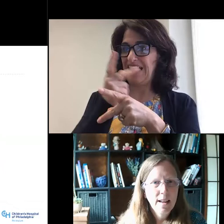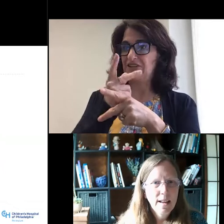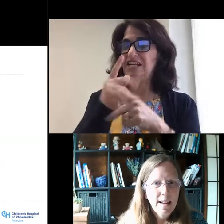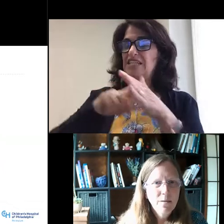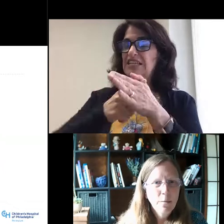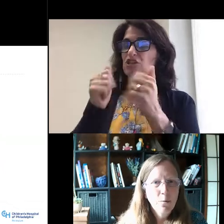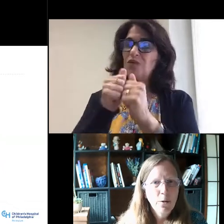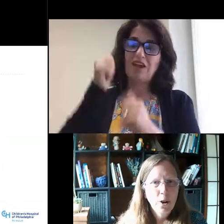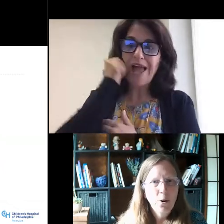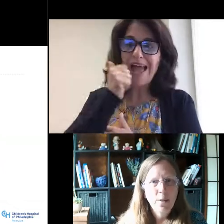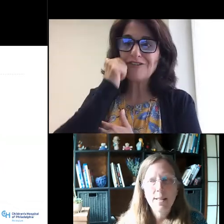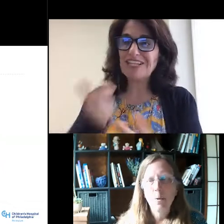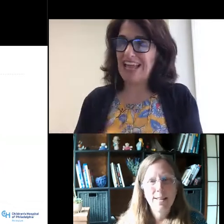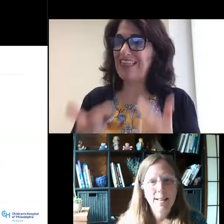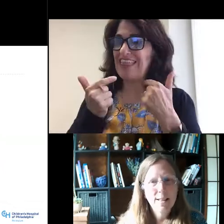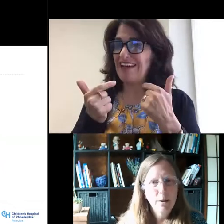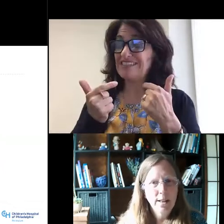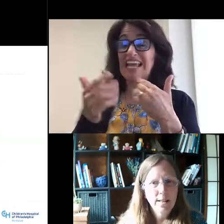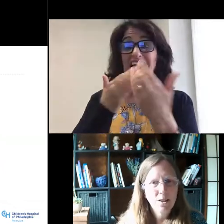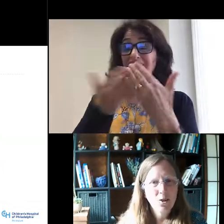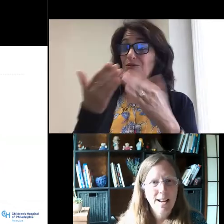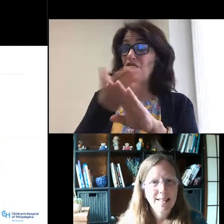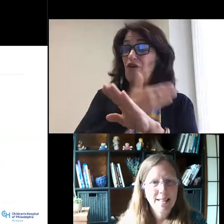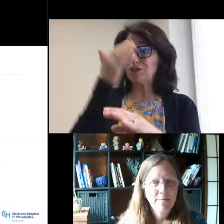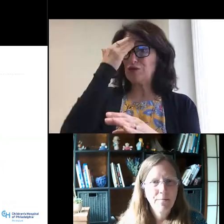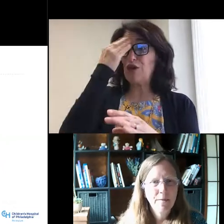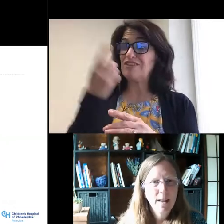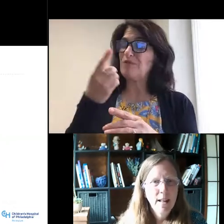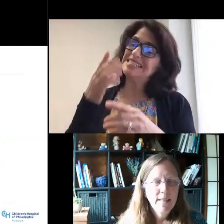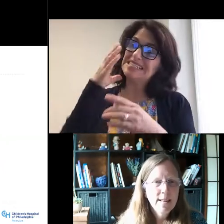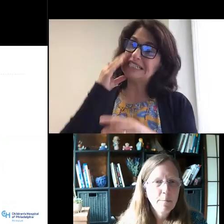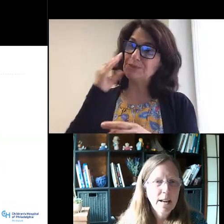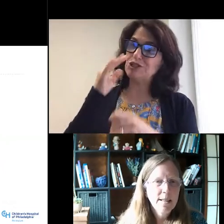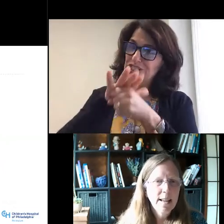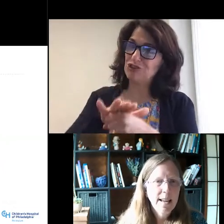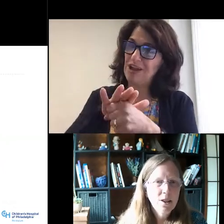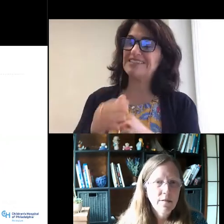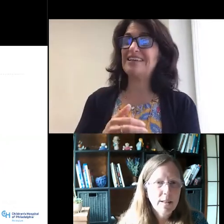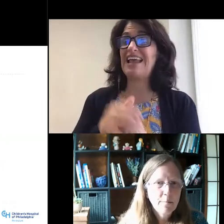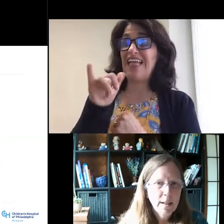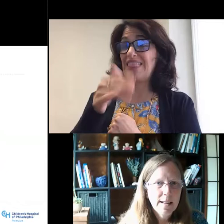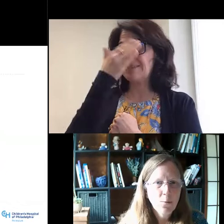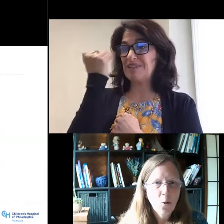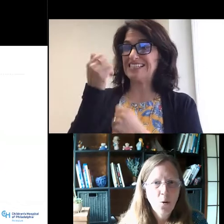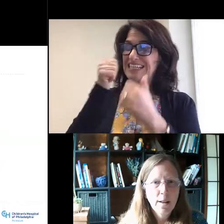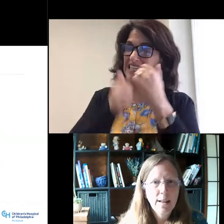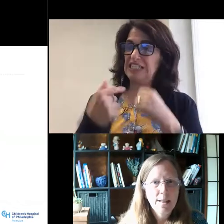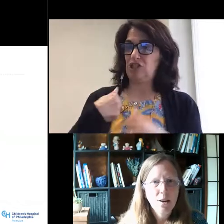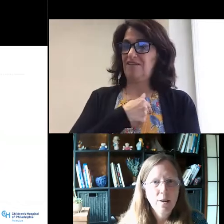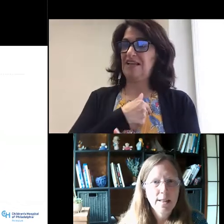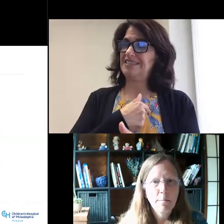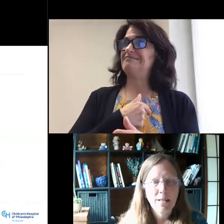lives, even before you know that someone is experiencing stress. This is because each of us plays a role